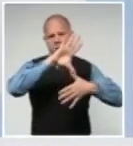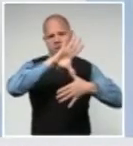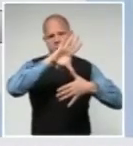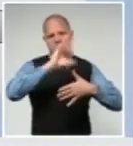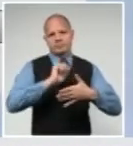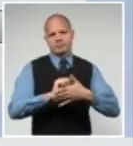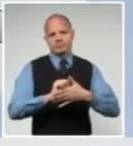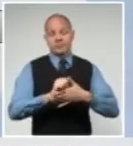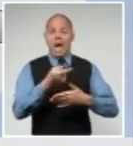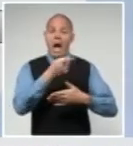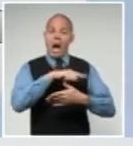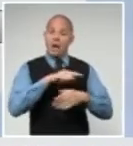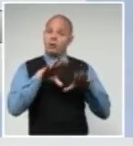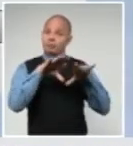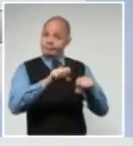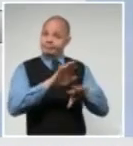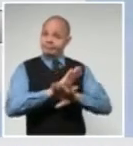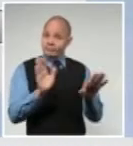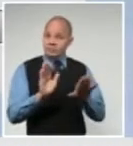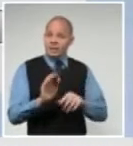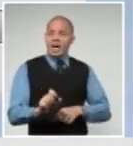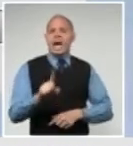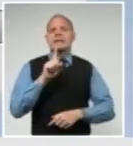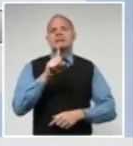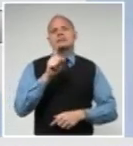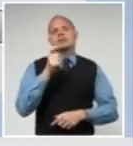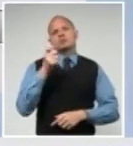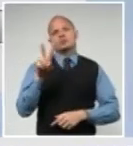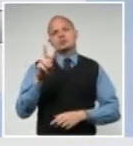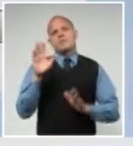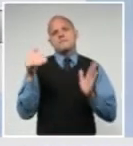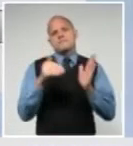49.47% of all cases worldwide, with